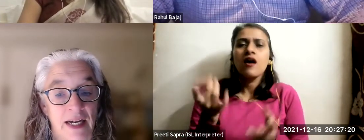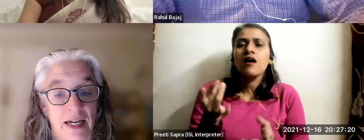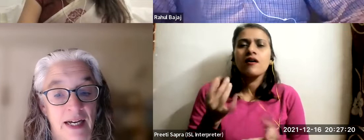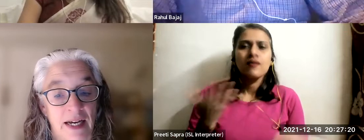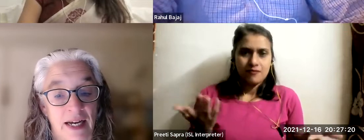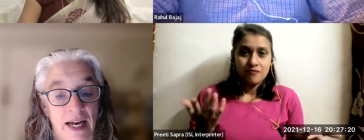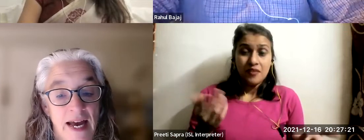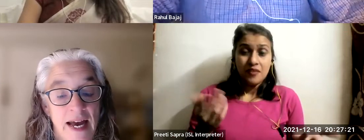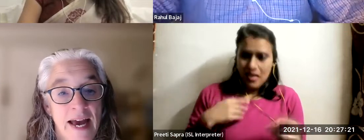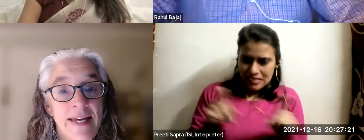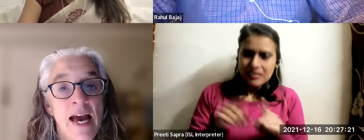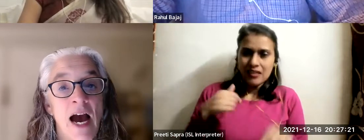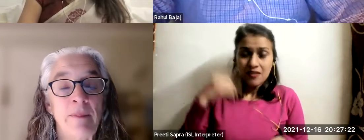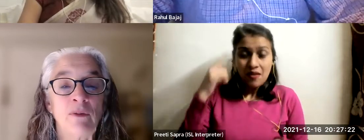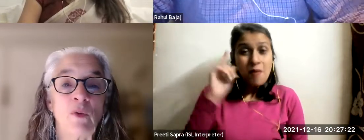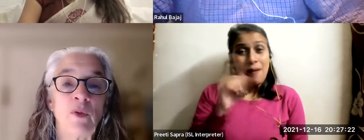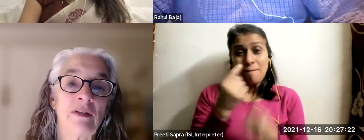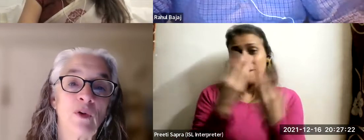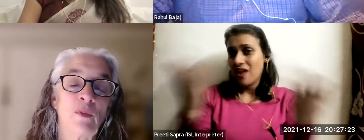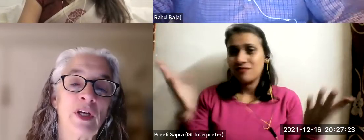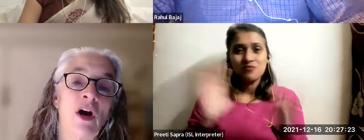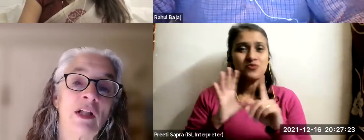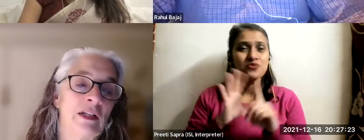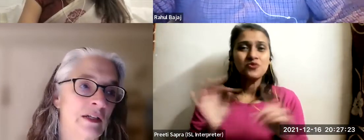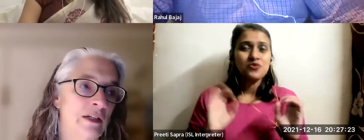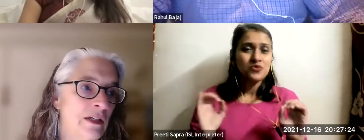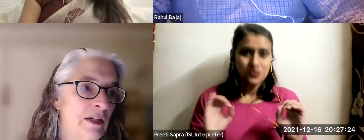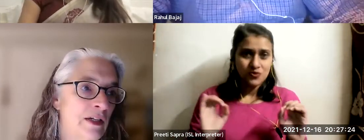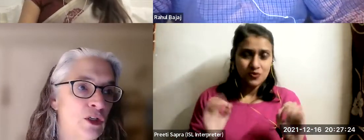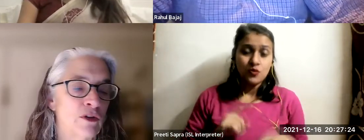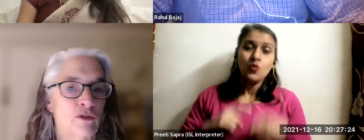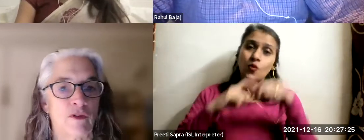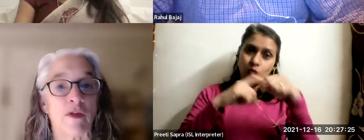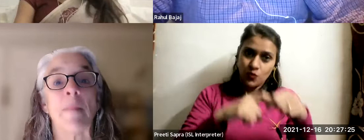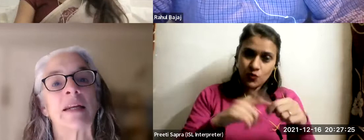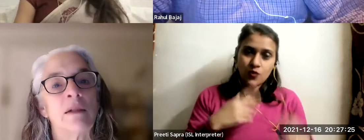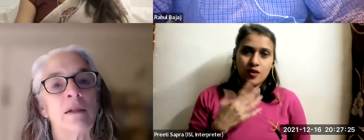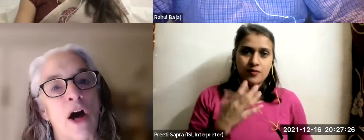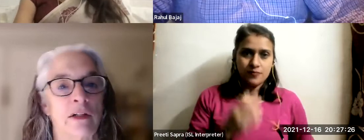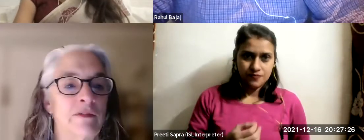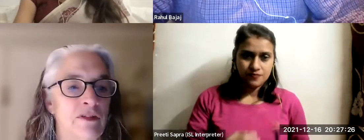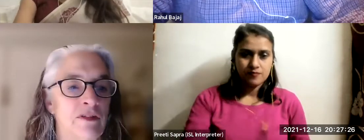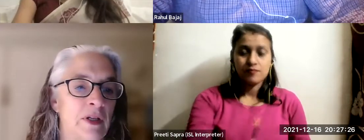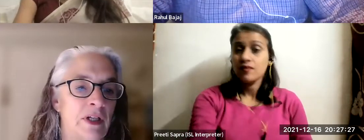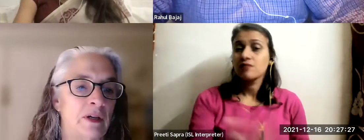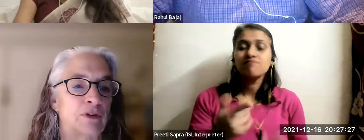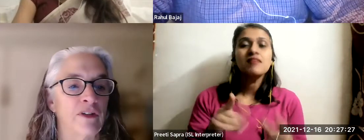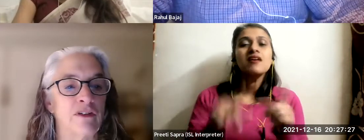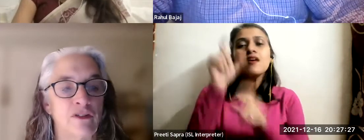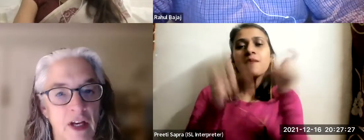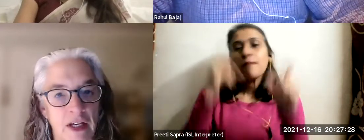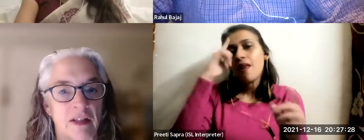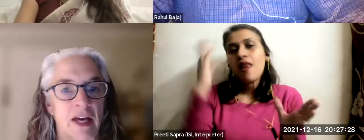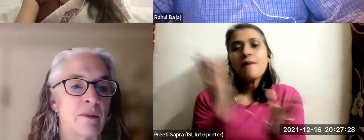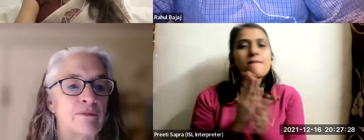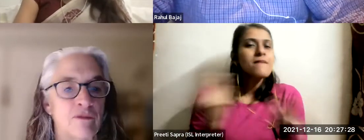people will not. So I mean, what we call it, there's sort of the medical model of disability. A person